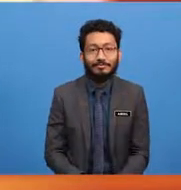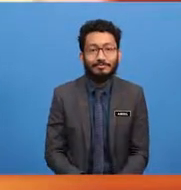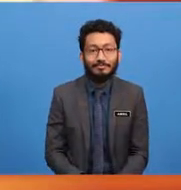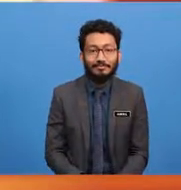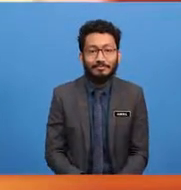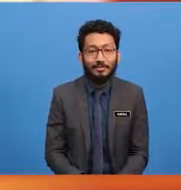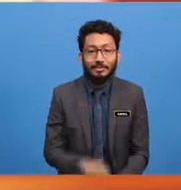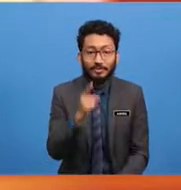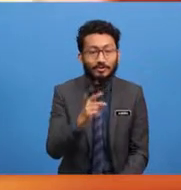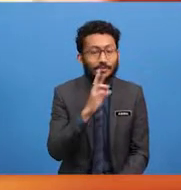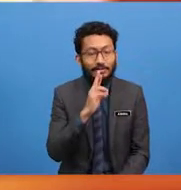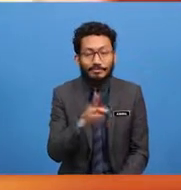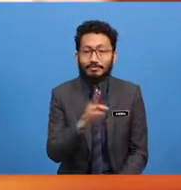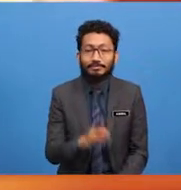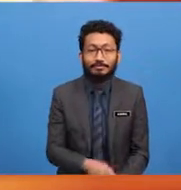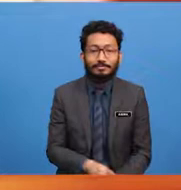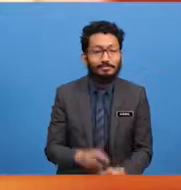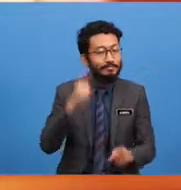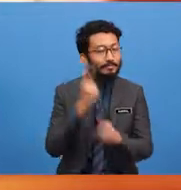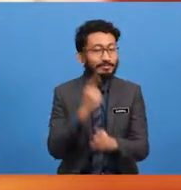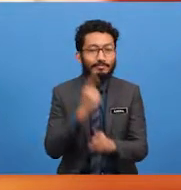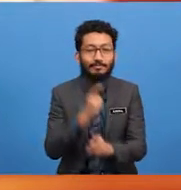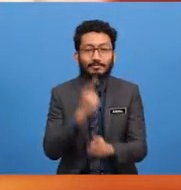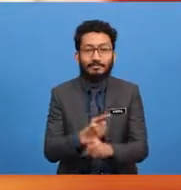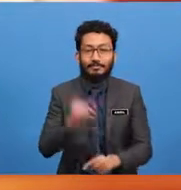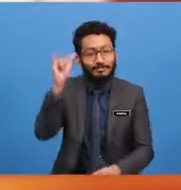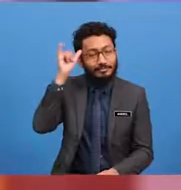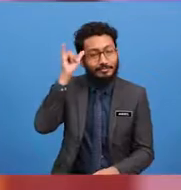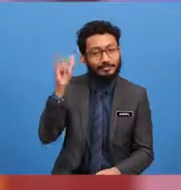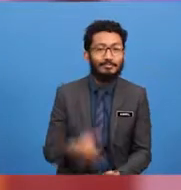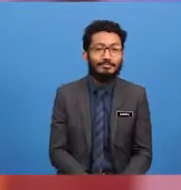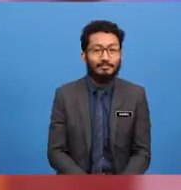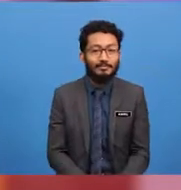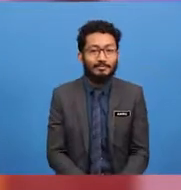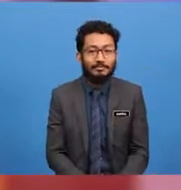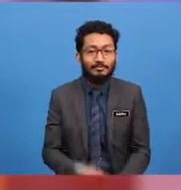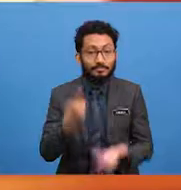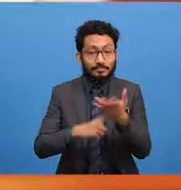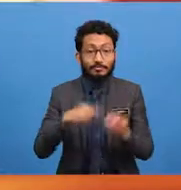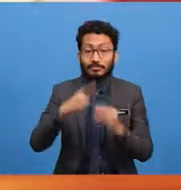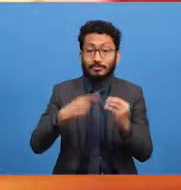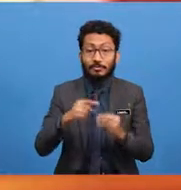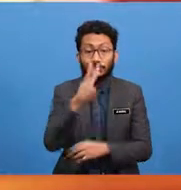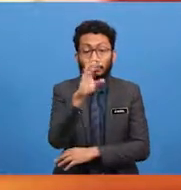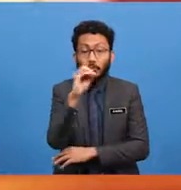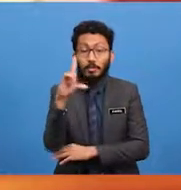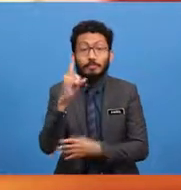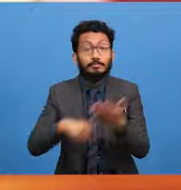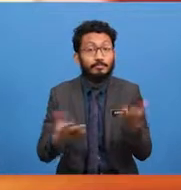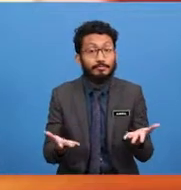You are absolutely correct, Yolo. What about wool?